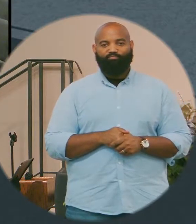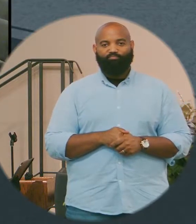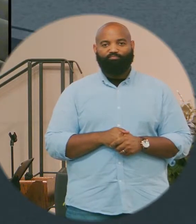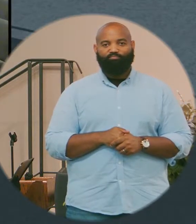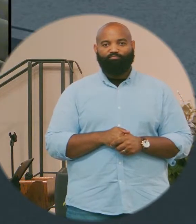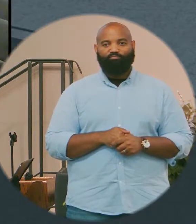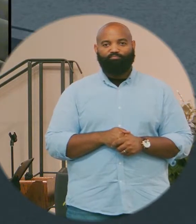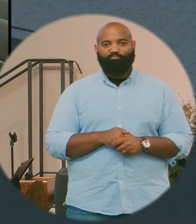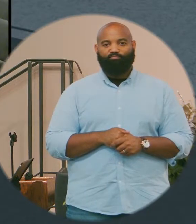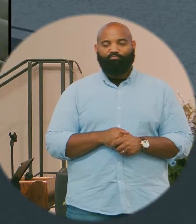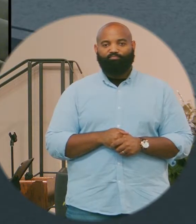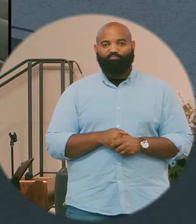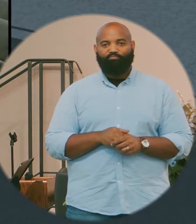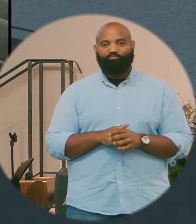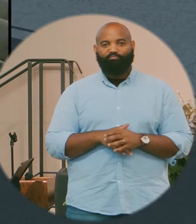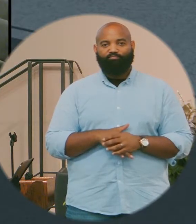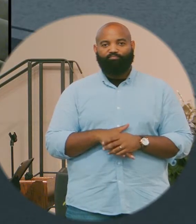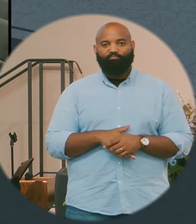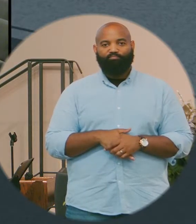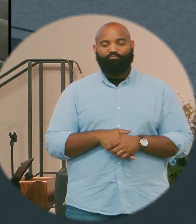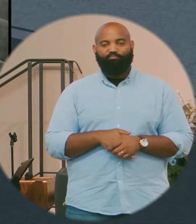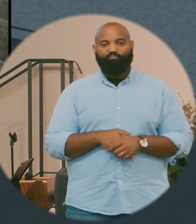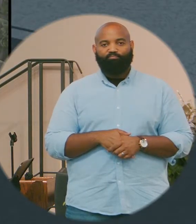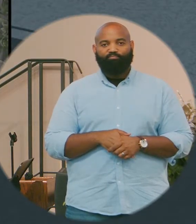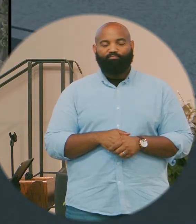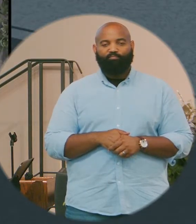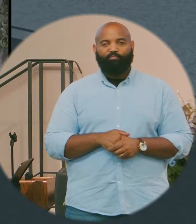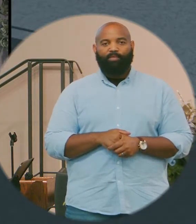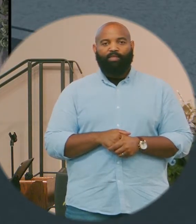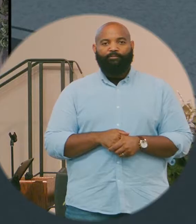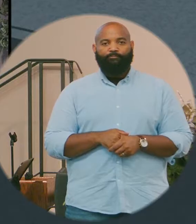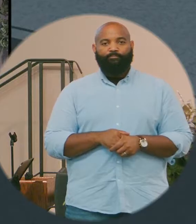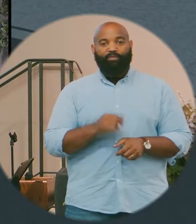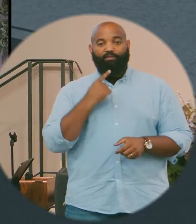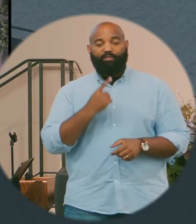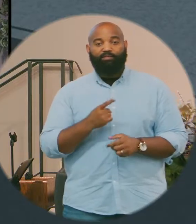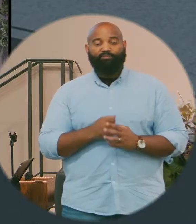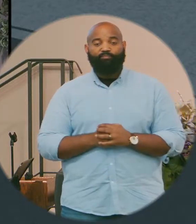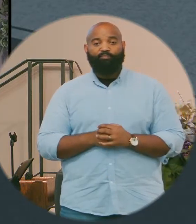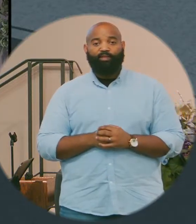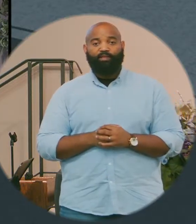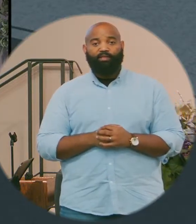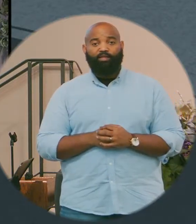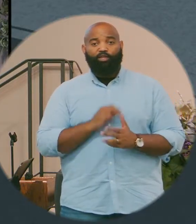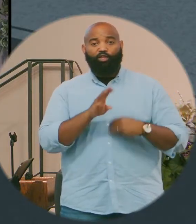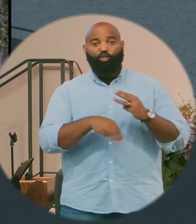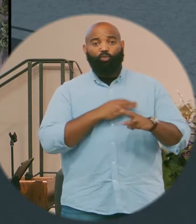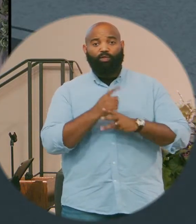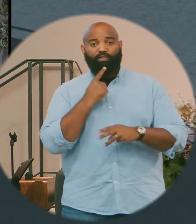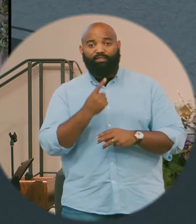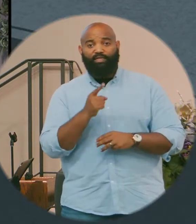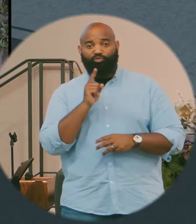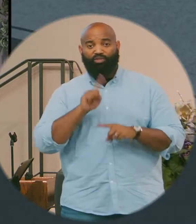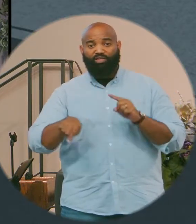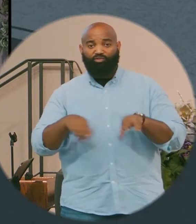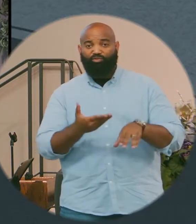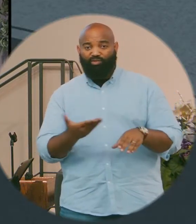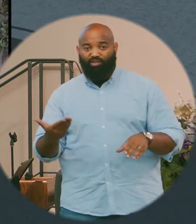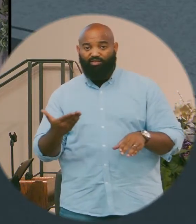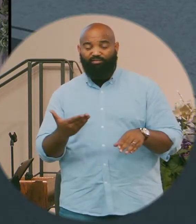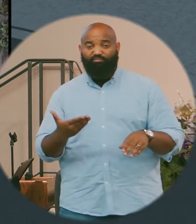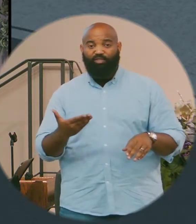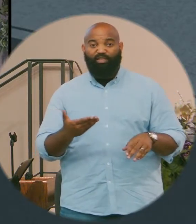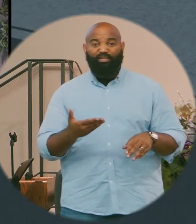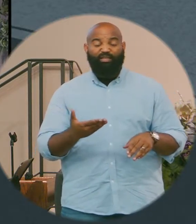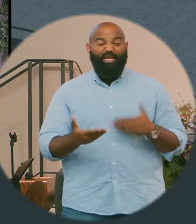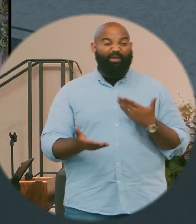I'm not trying to diminish those young men at all because they play. What I'm trying to do is tell you that when the world say you can't do something, and when it looks like the